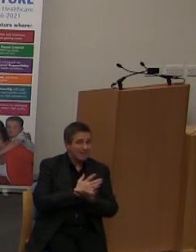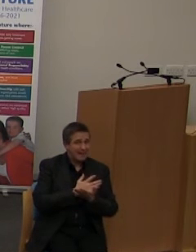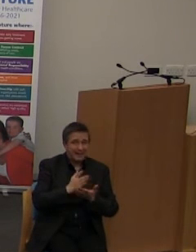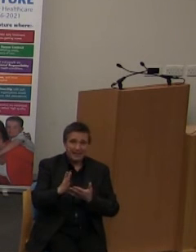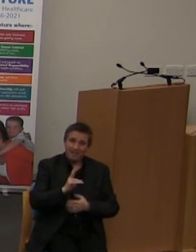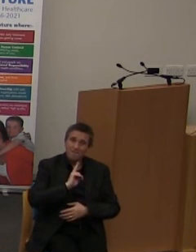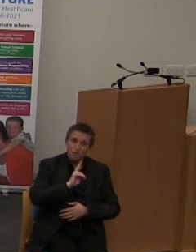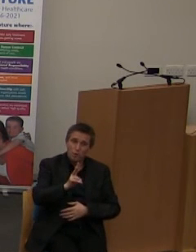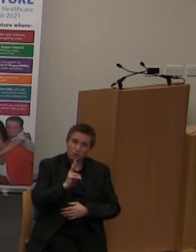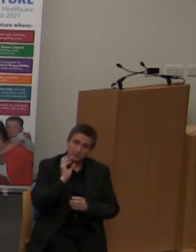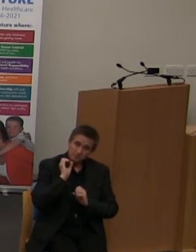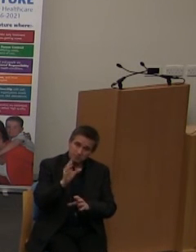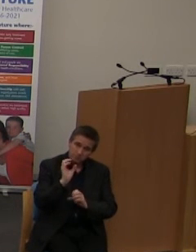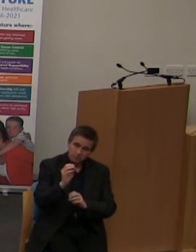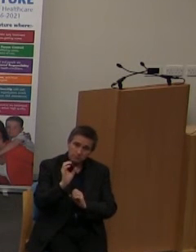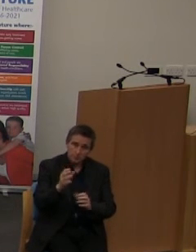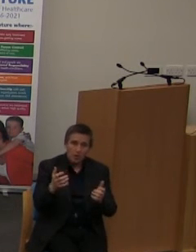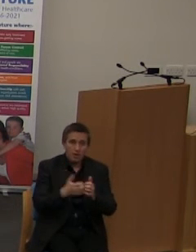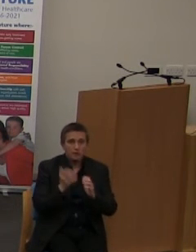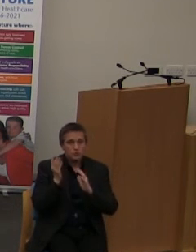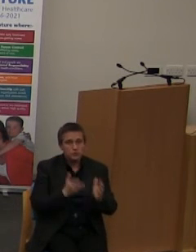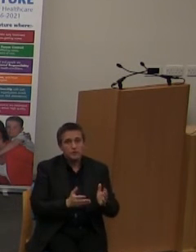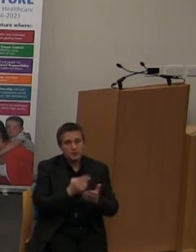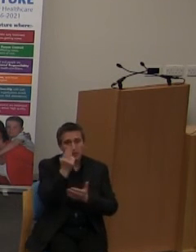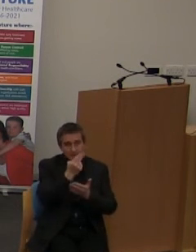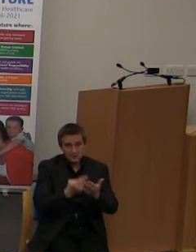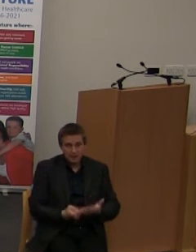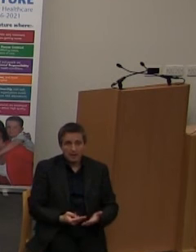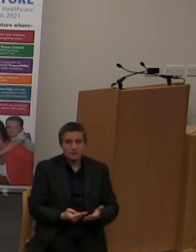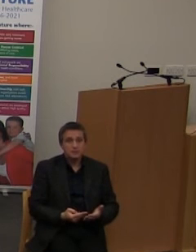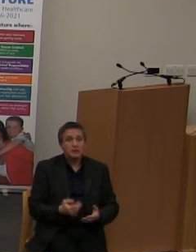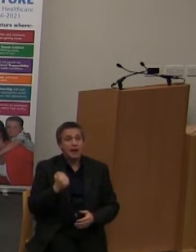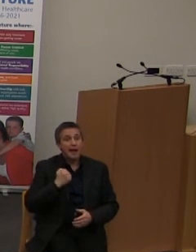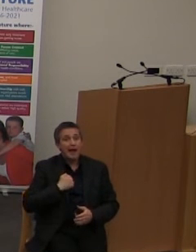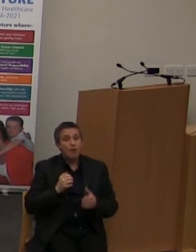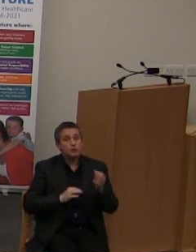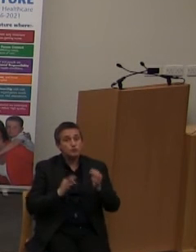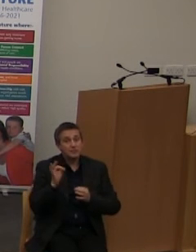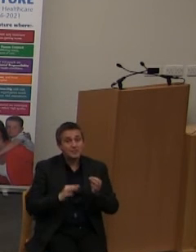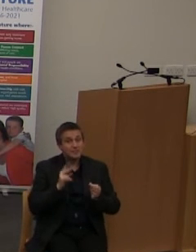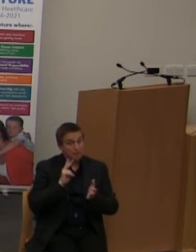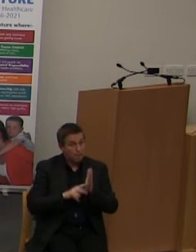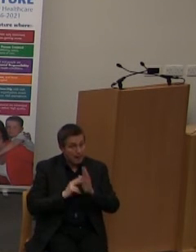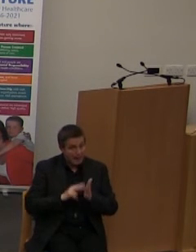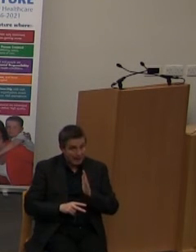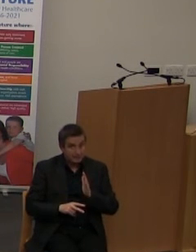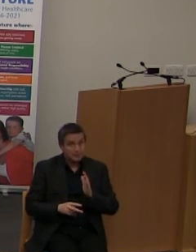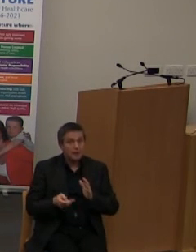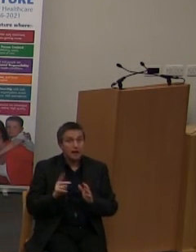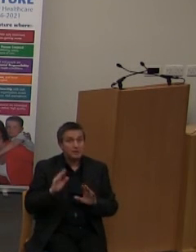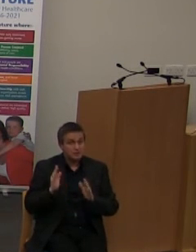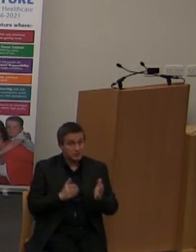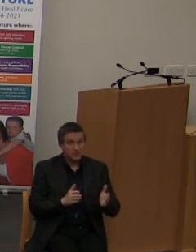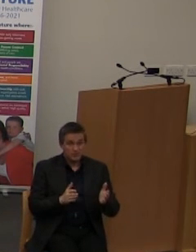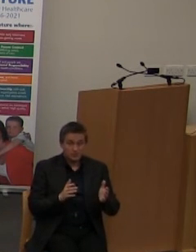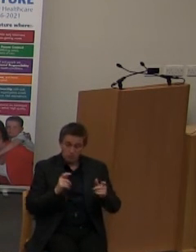around the style and the delivery of services. If you look at the strategic plan that we are all working to and the services are all